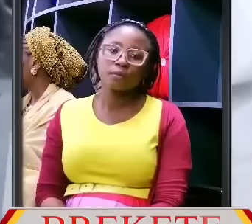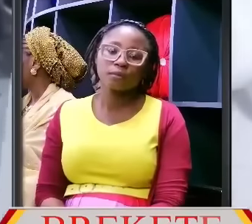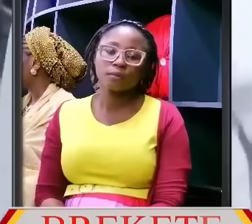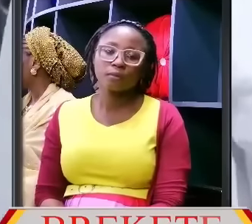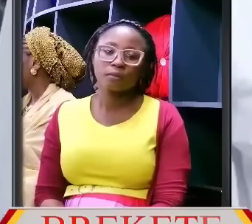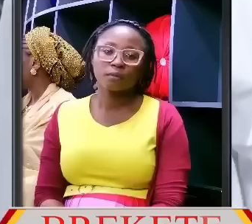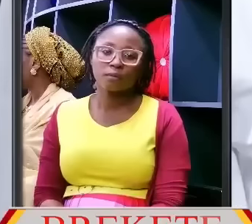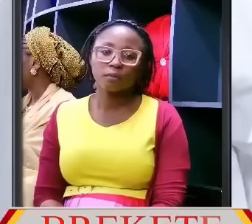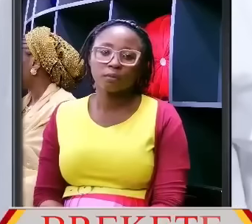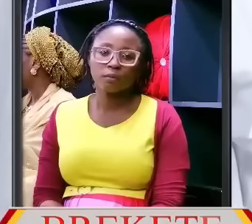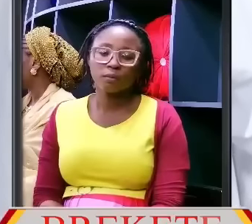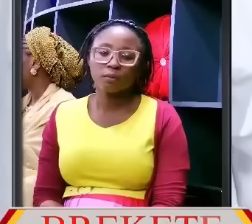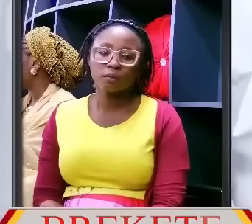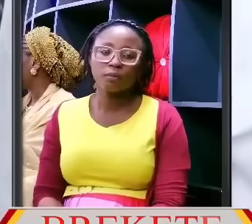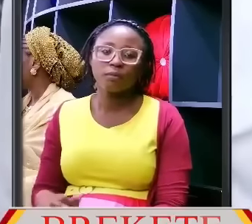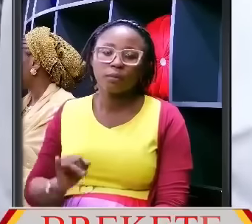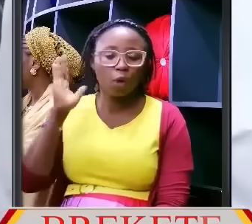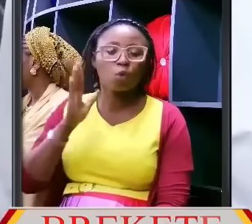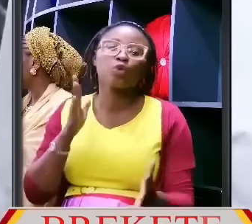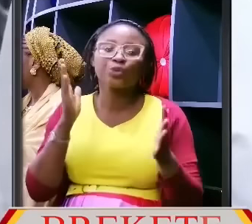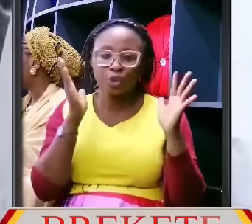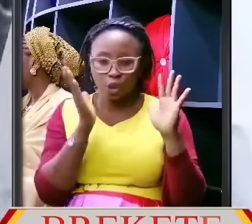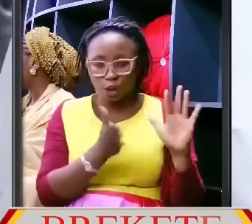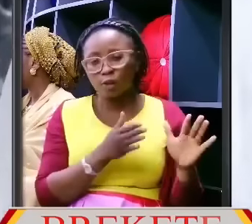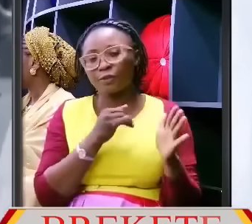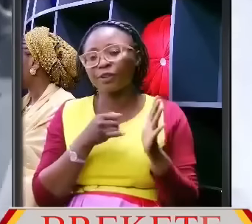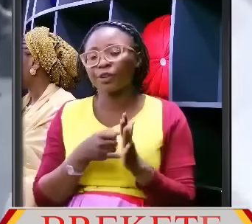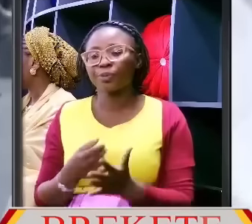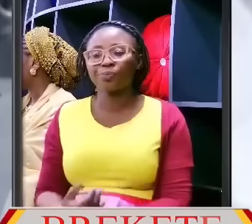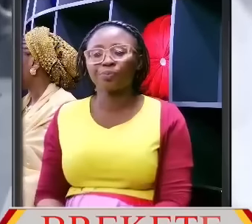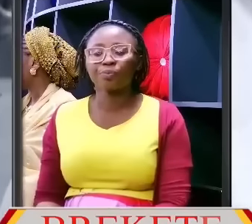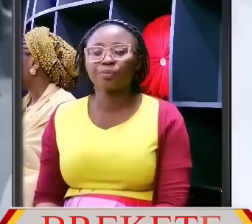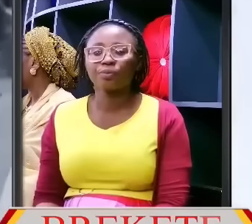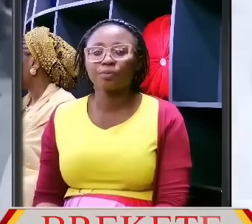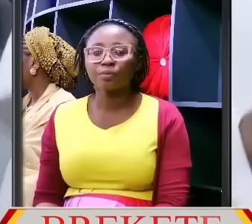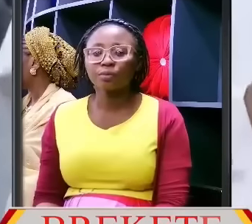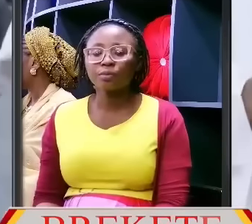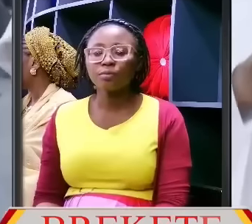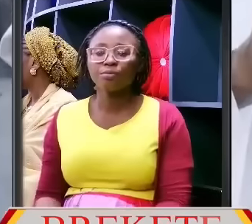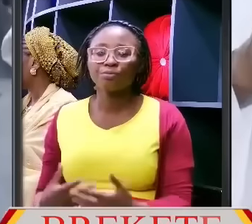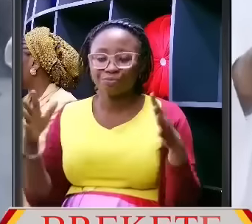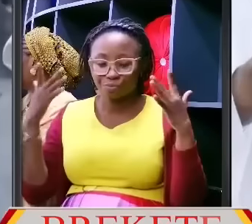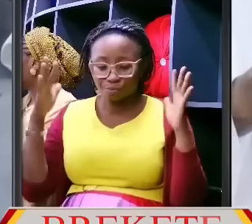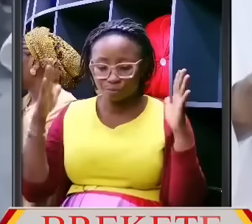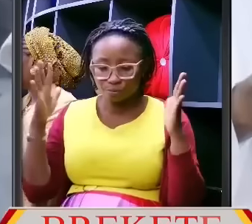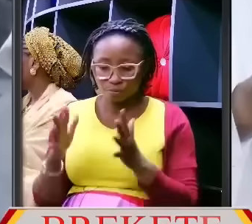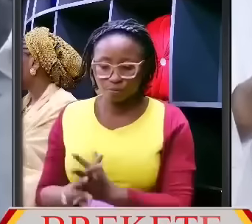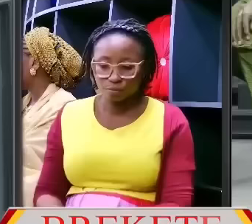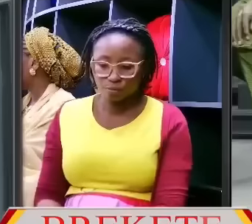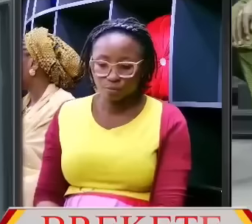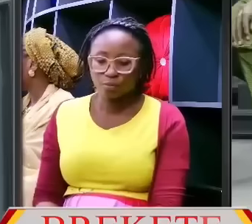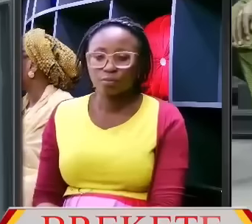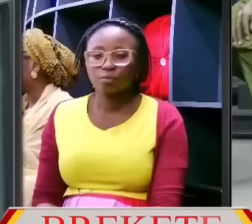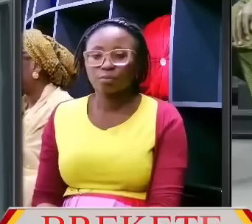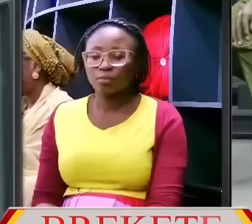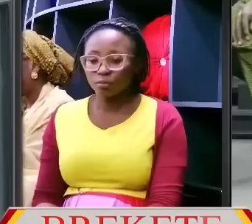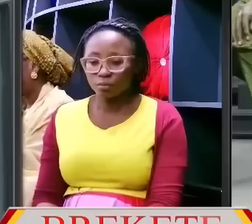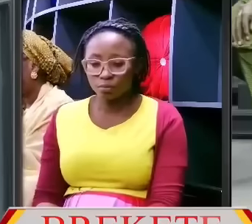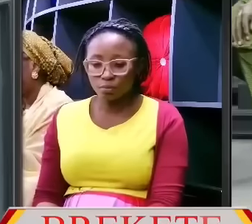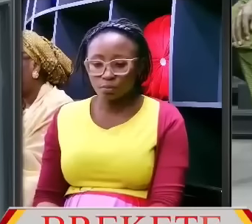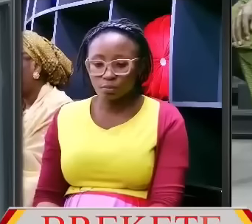Where is Obo? He said he leave her. So. Leave the house. Let's appreciate.